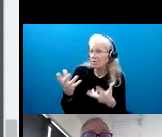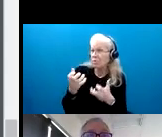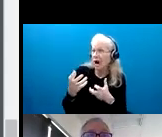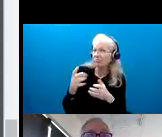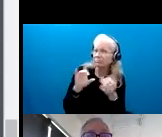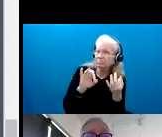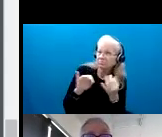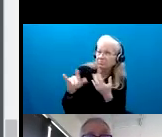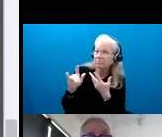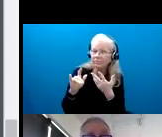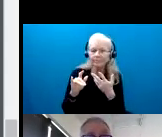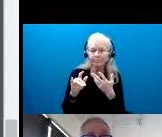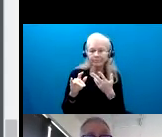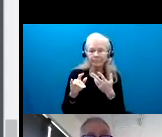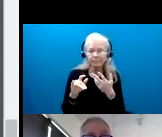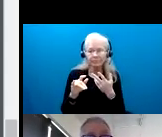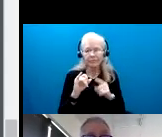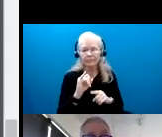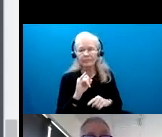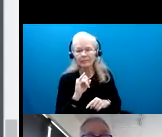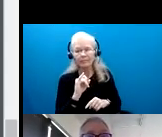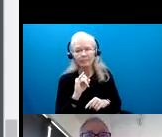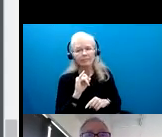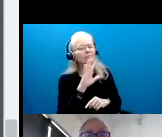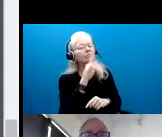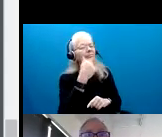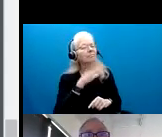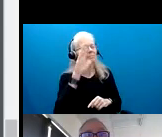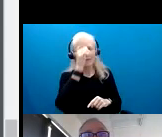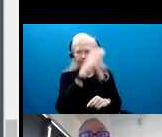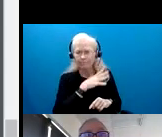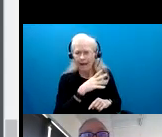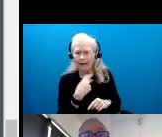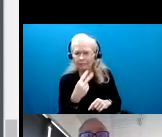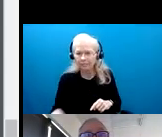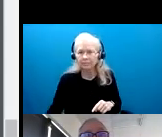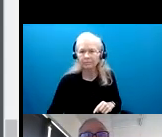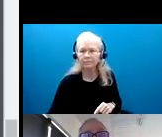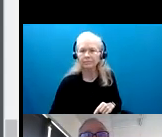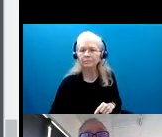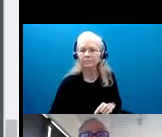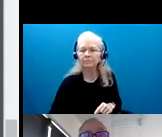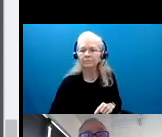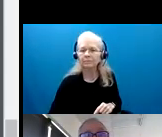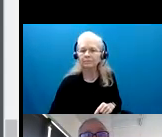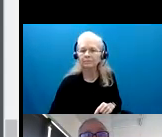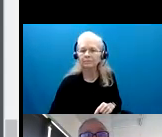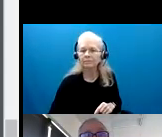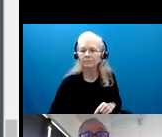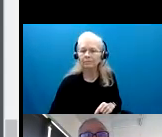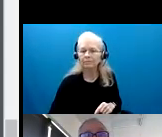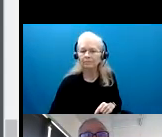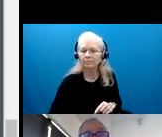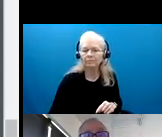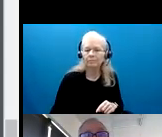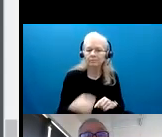If I can add to what Phil said, and though he said he wasn't sure that it was reasonable